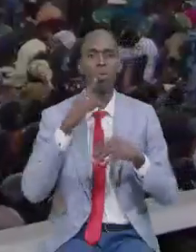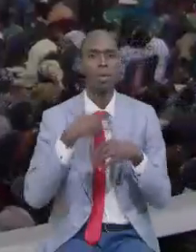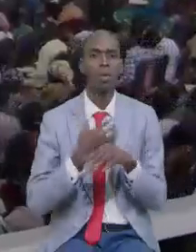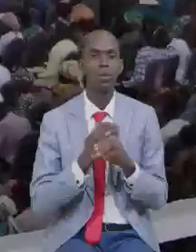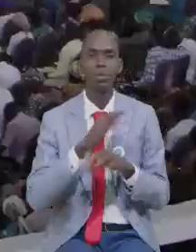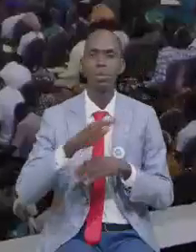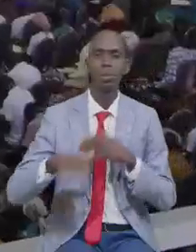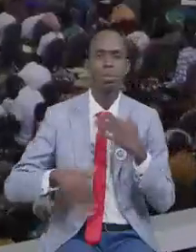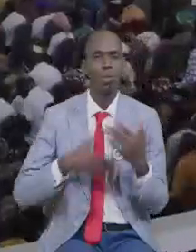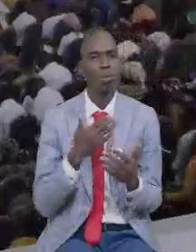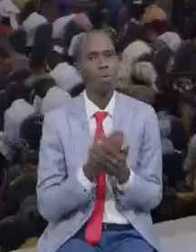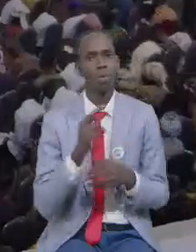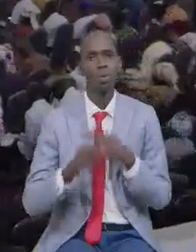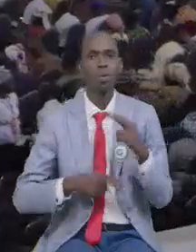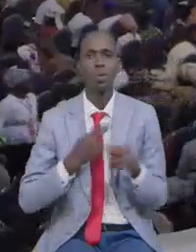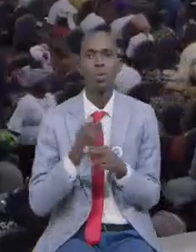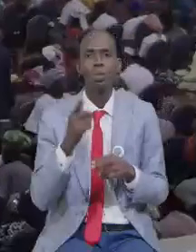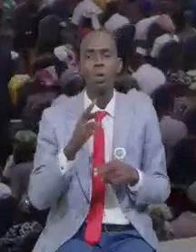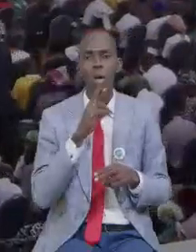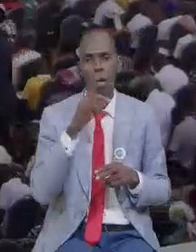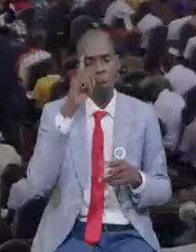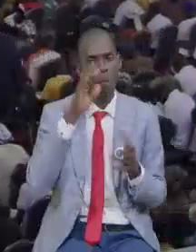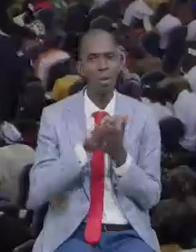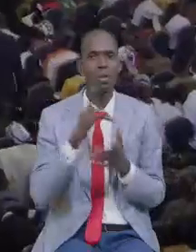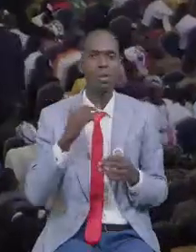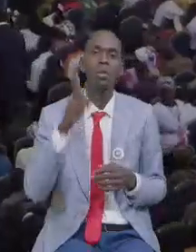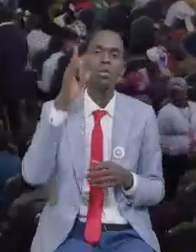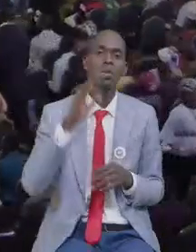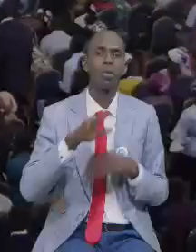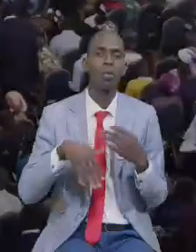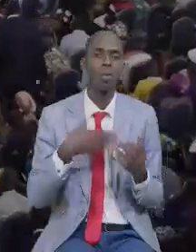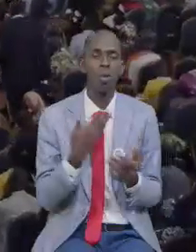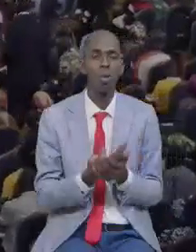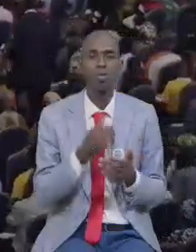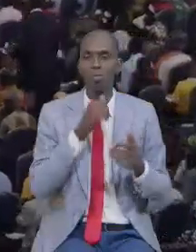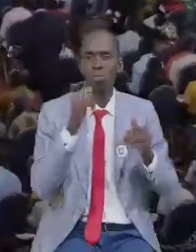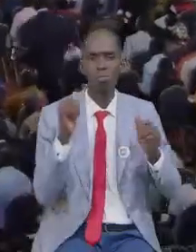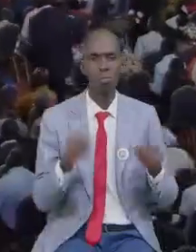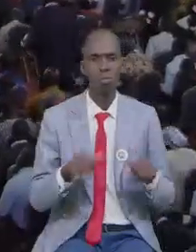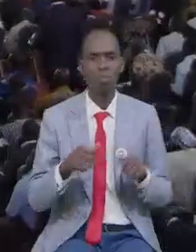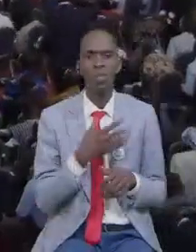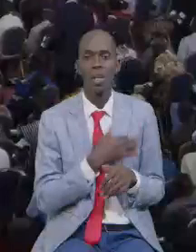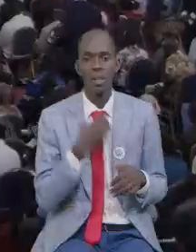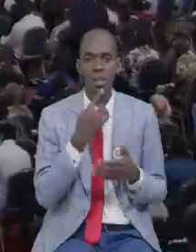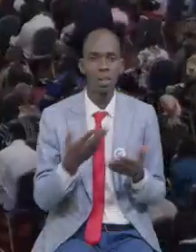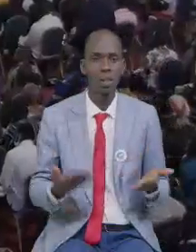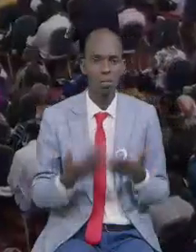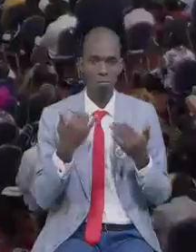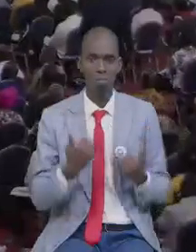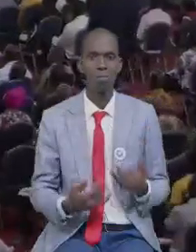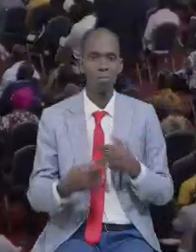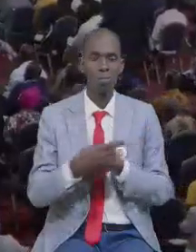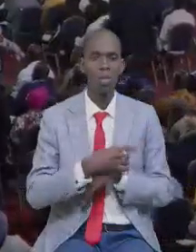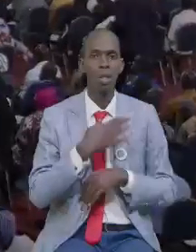universe. You're believing the God of all impossibilities. And he says today and